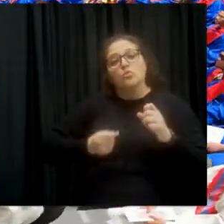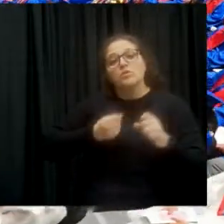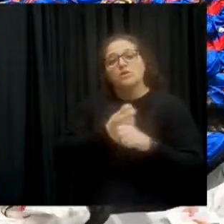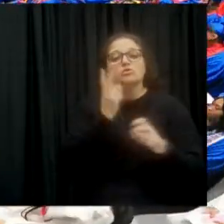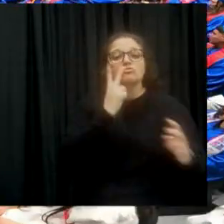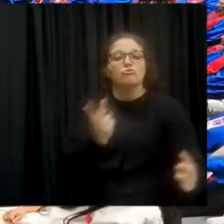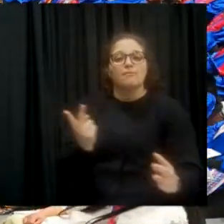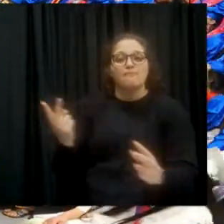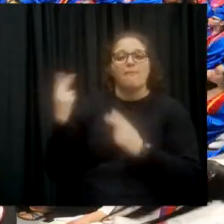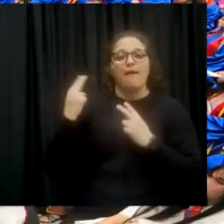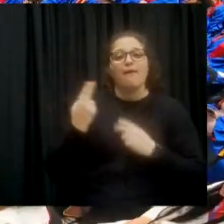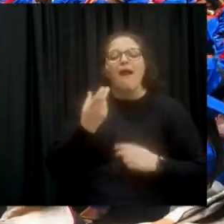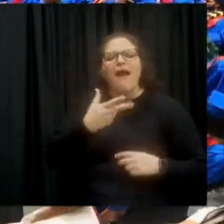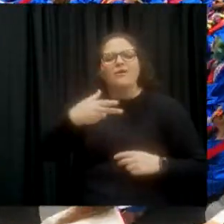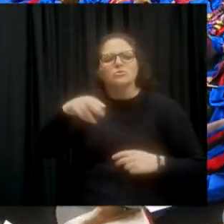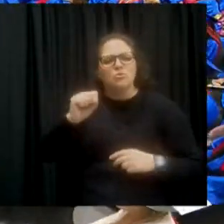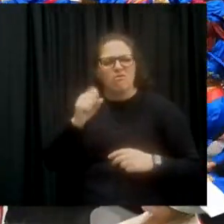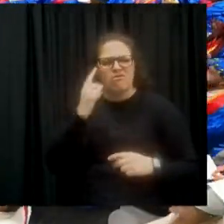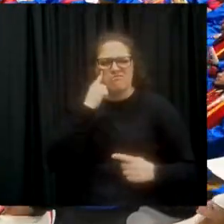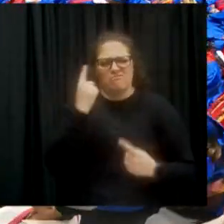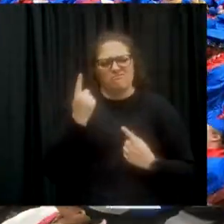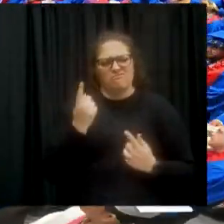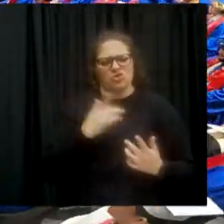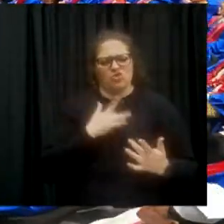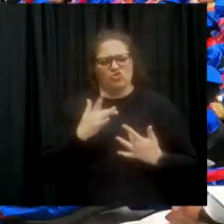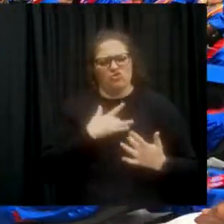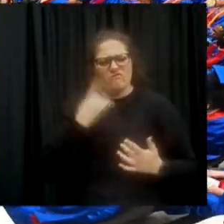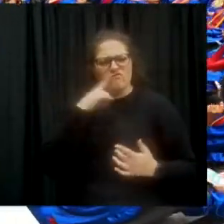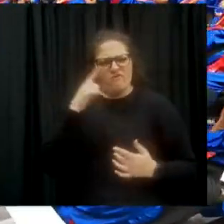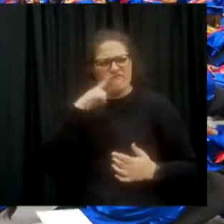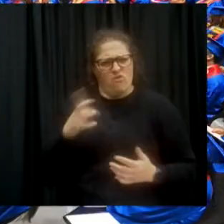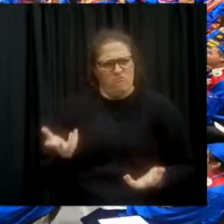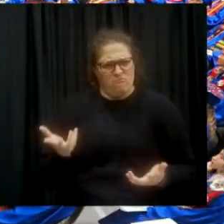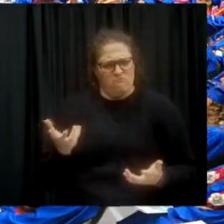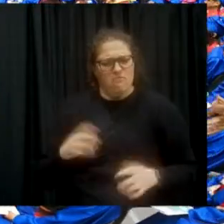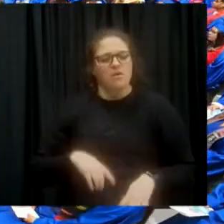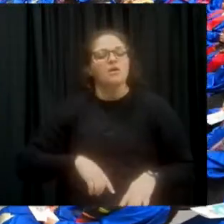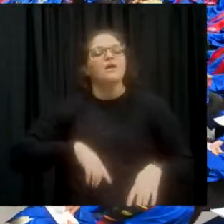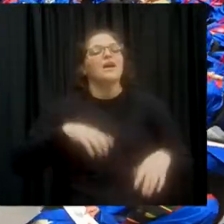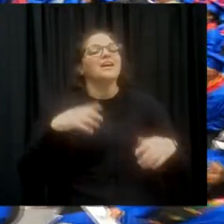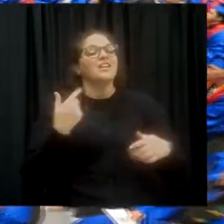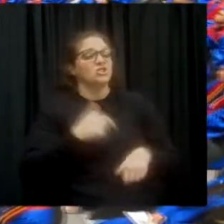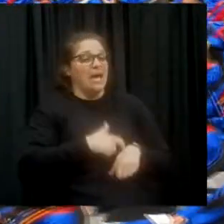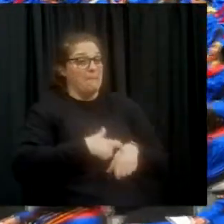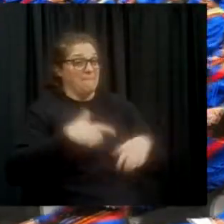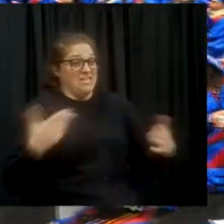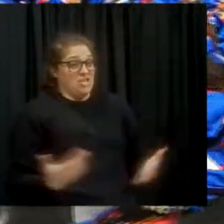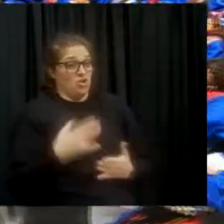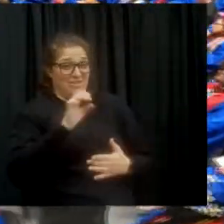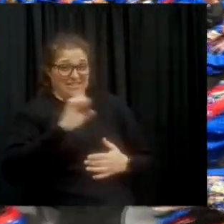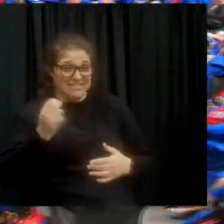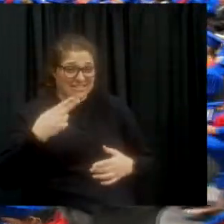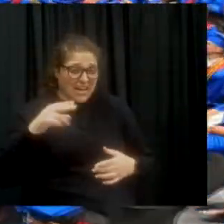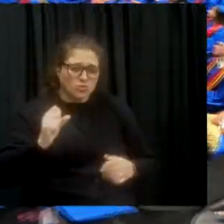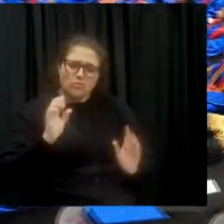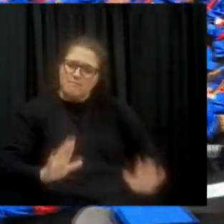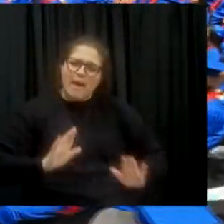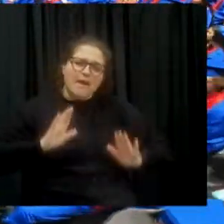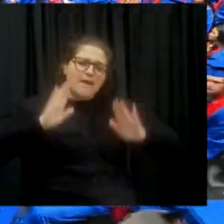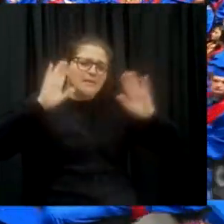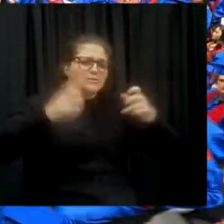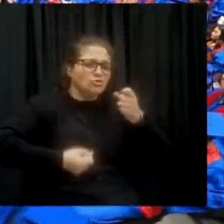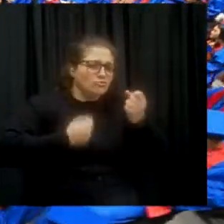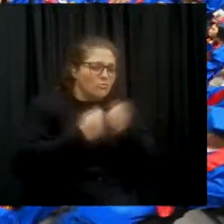be looking back on high school wondering why we worried so much. During our time here, we have had such wonderful support